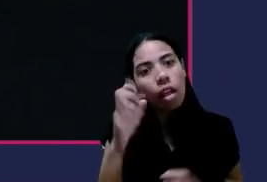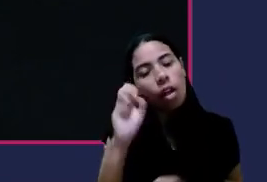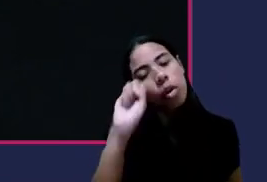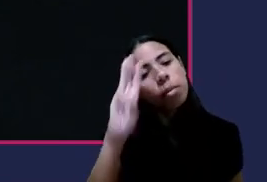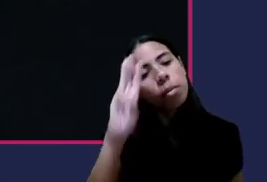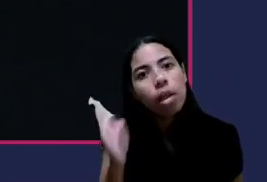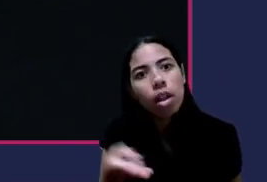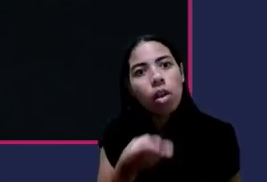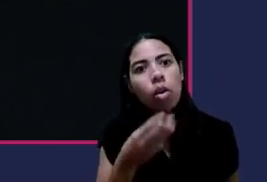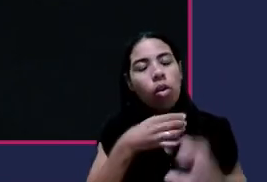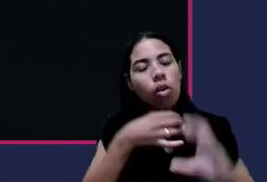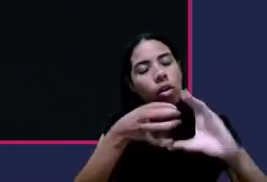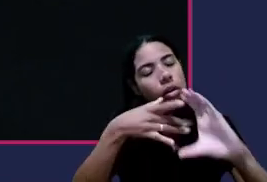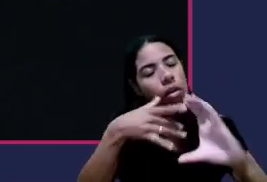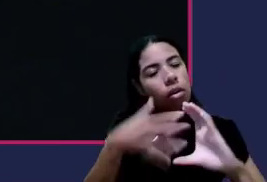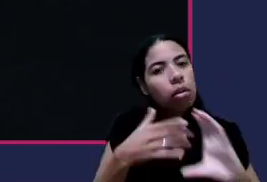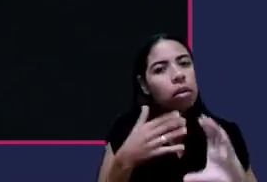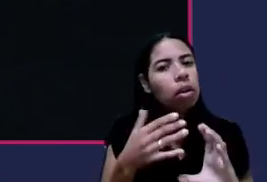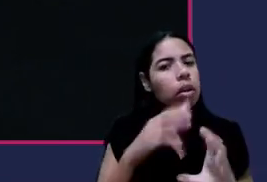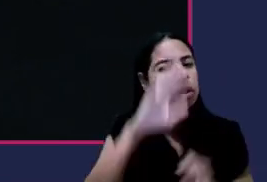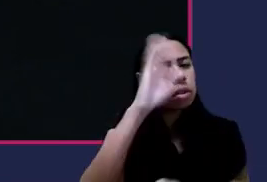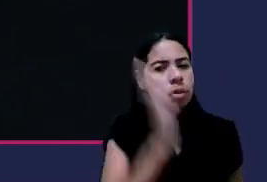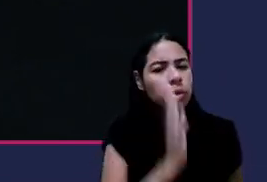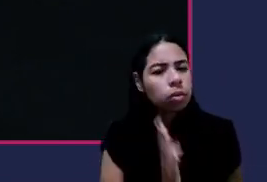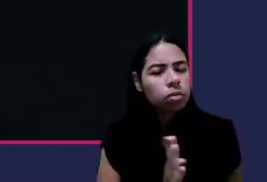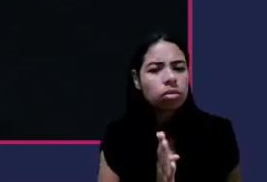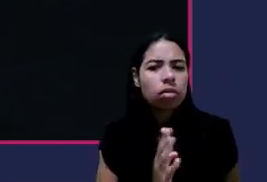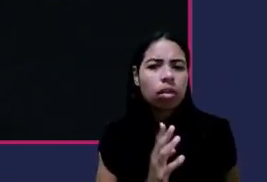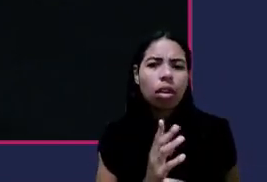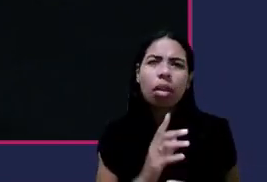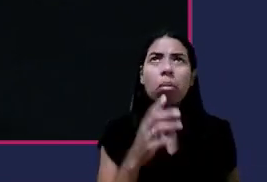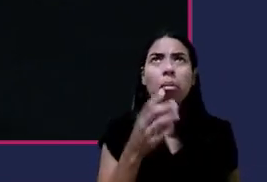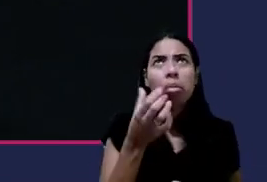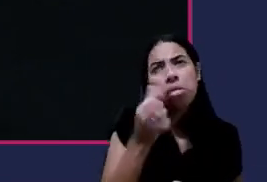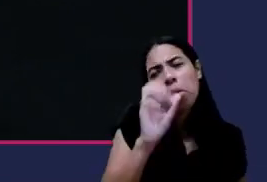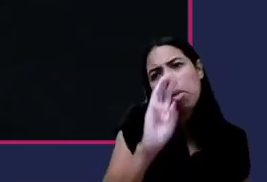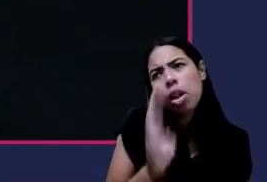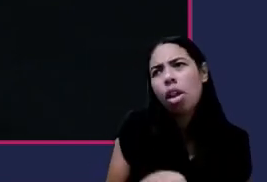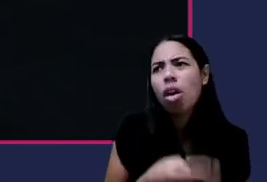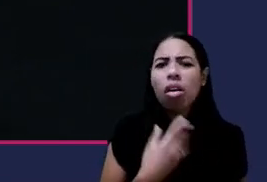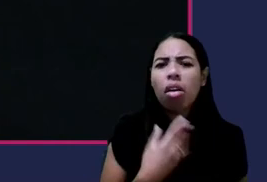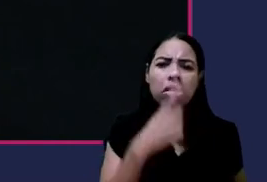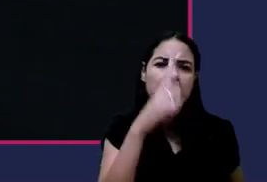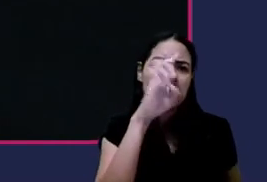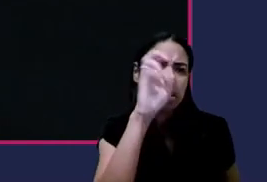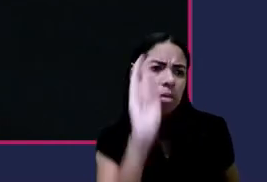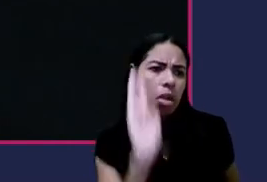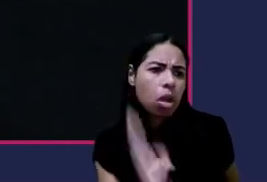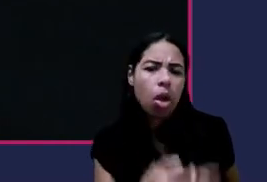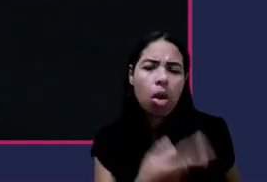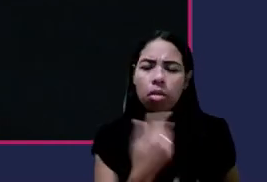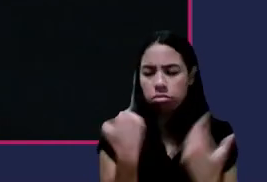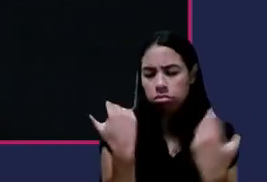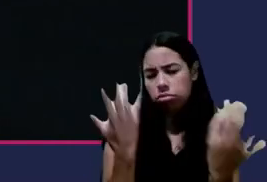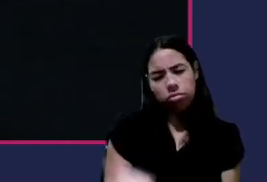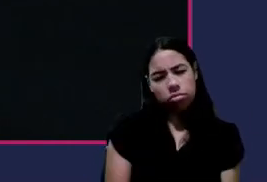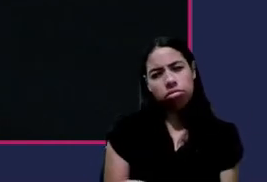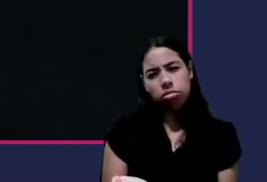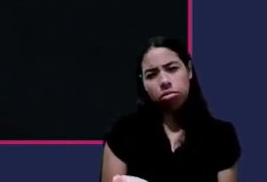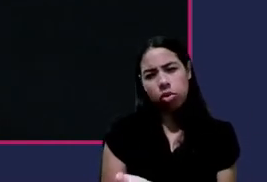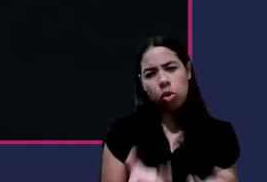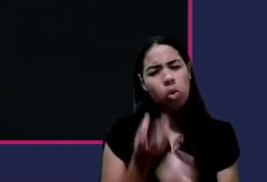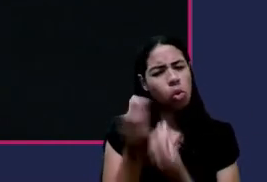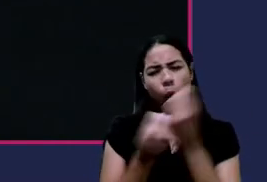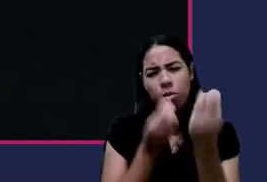And looking at the numbers, everyone always says, oh, we have these million people with rare diseases in Brazil,